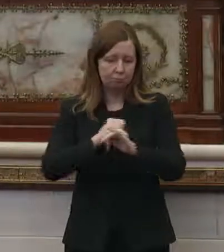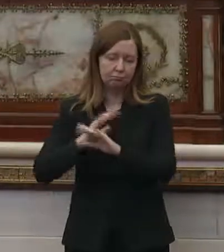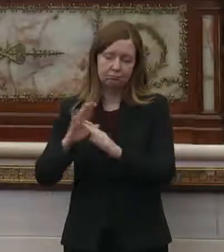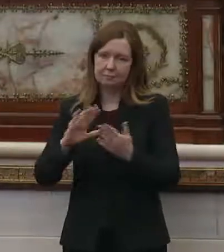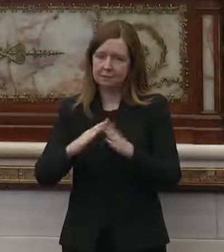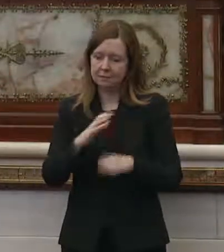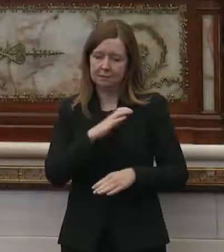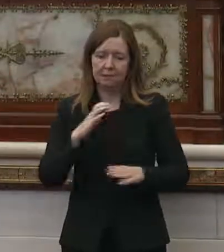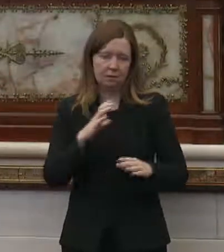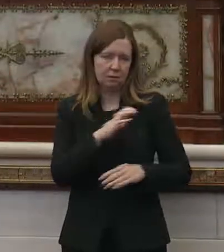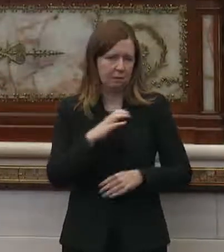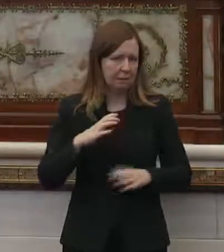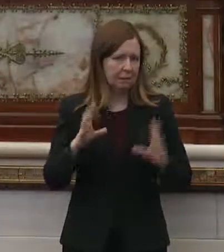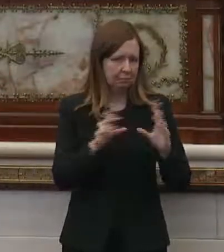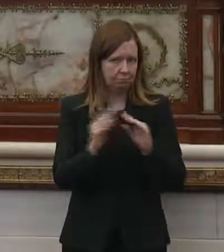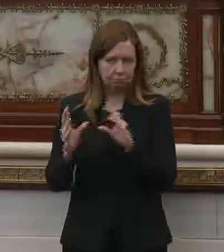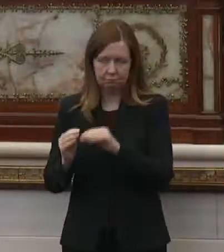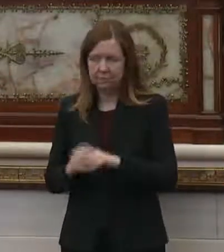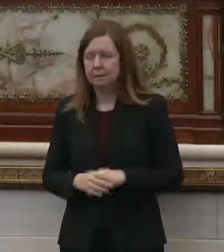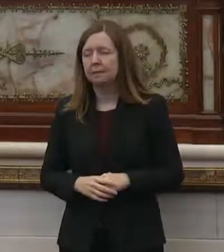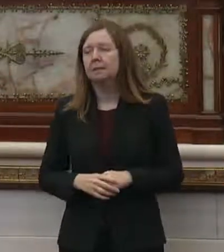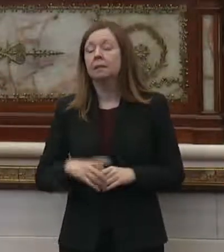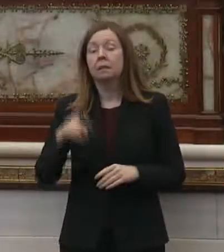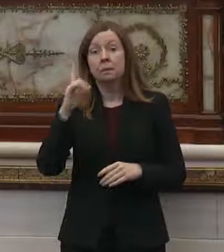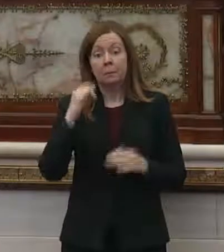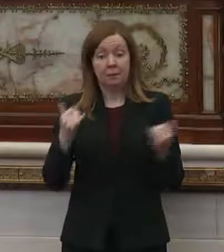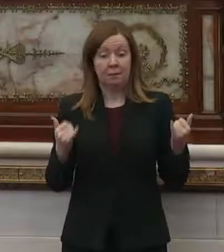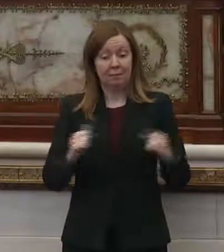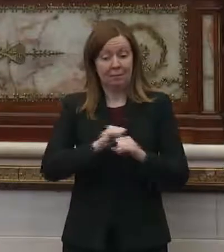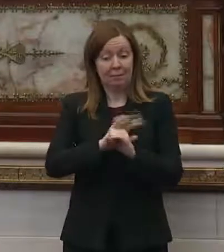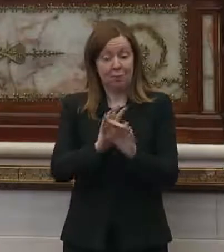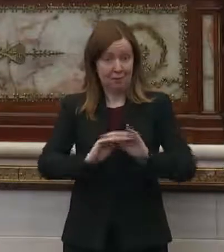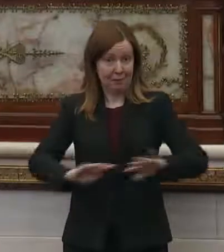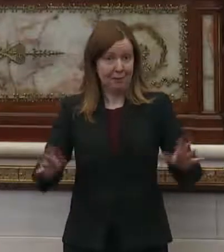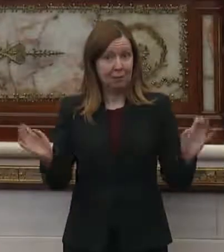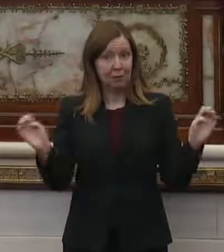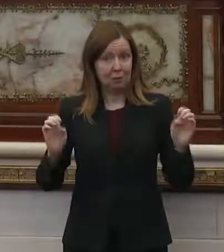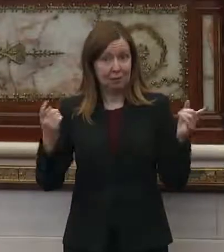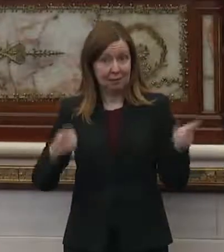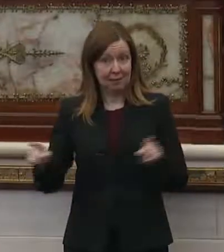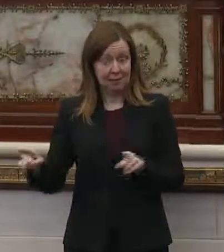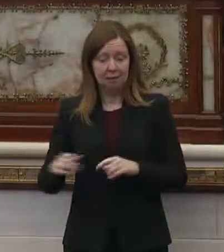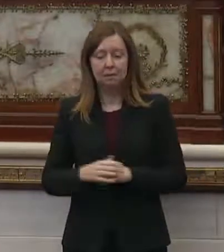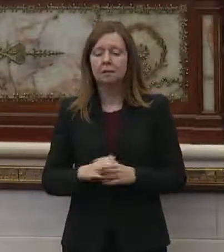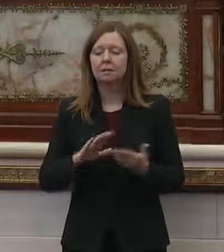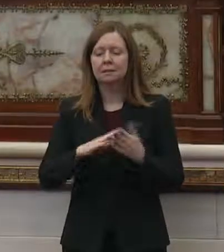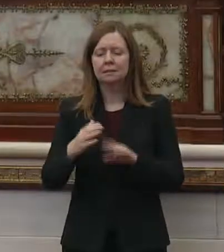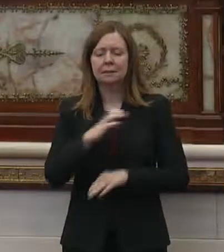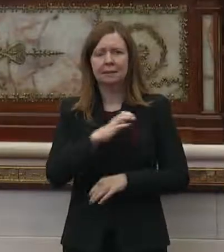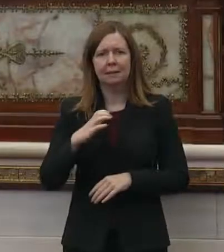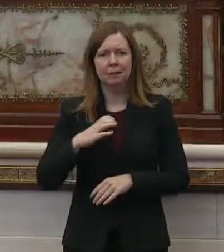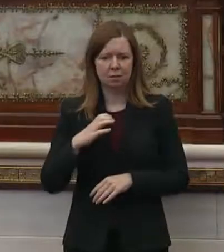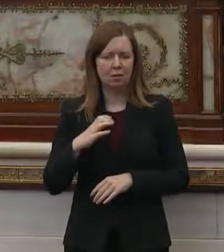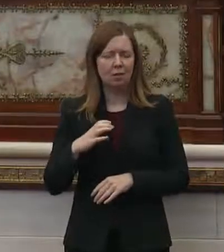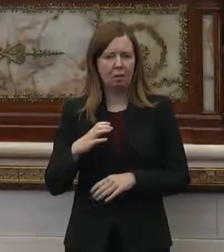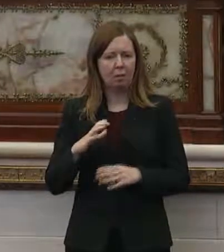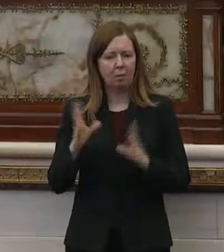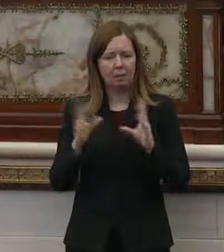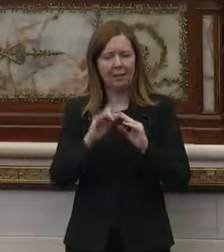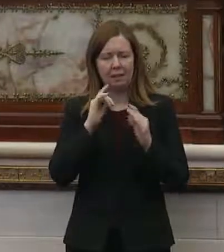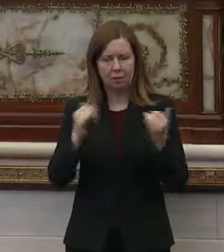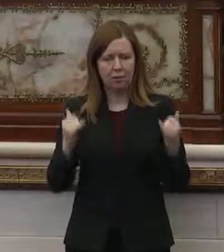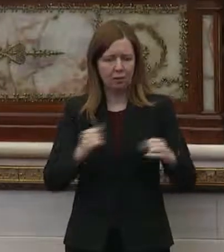as follows. Due to the current public health emergency, city council committees are currently meeting remotely. We are